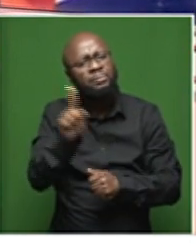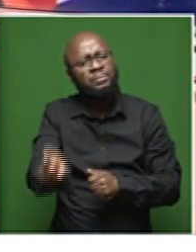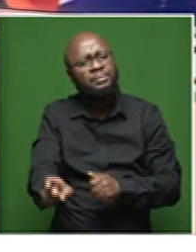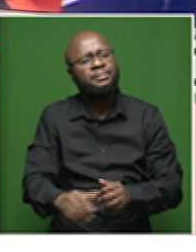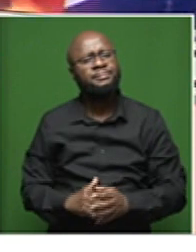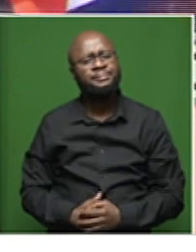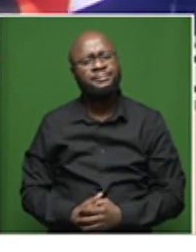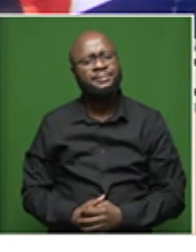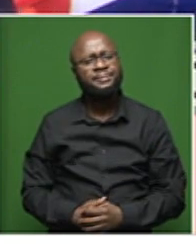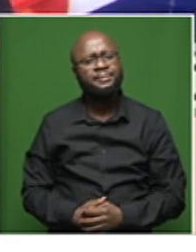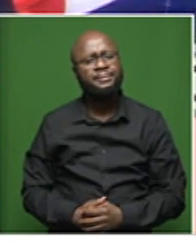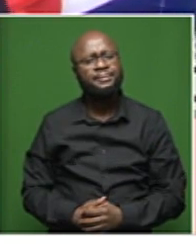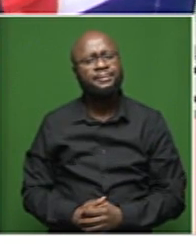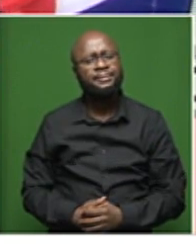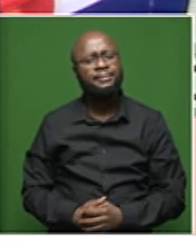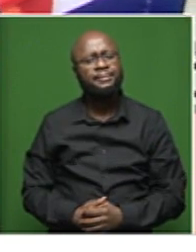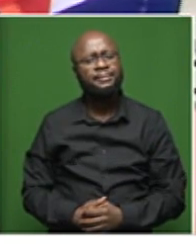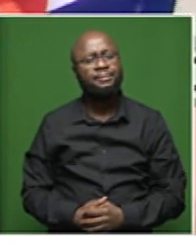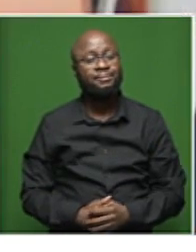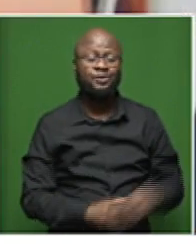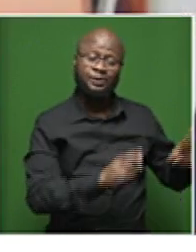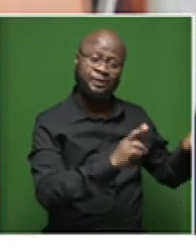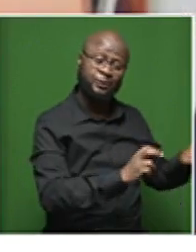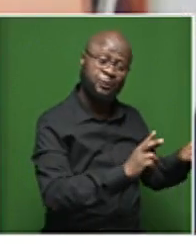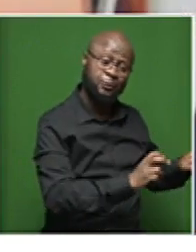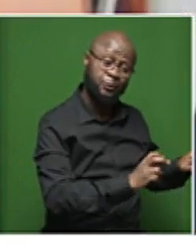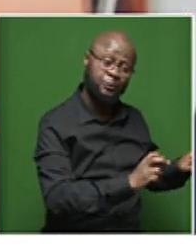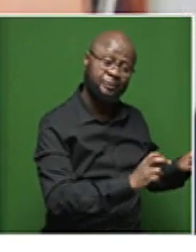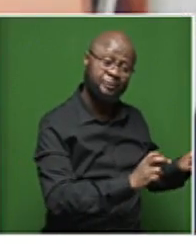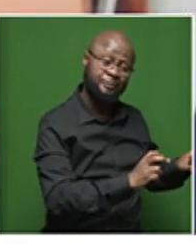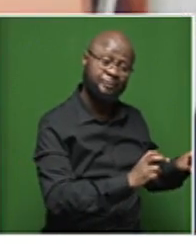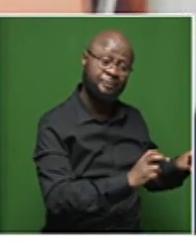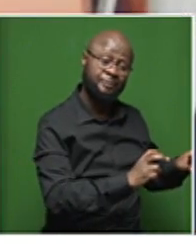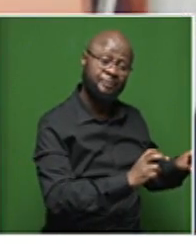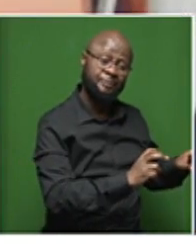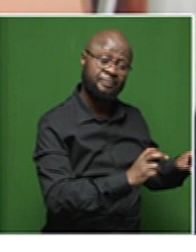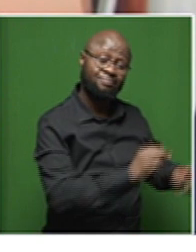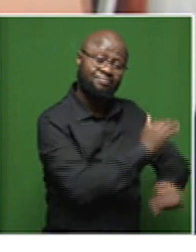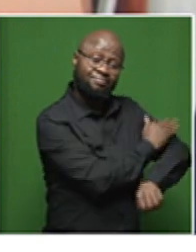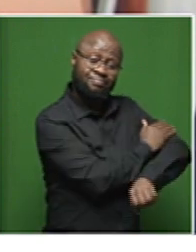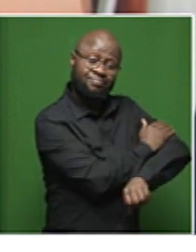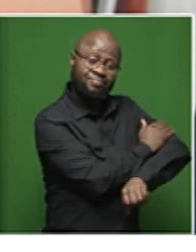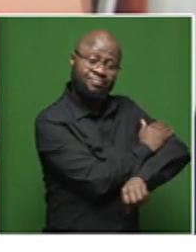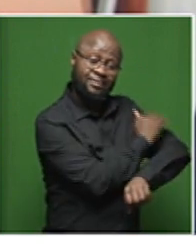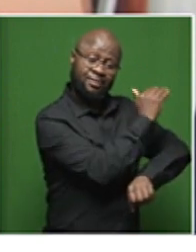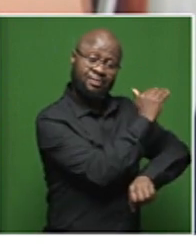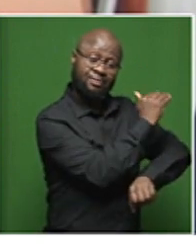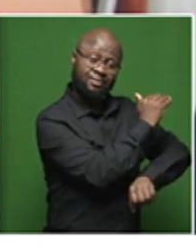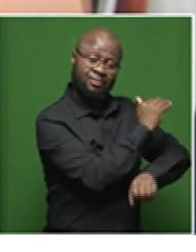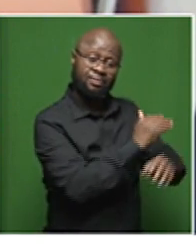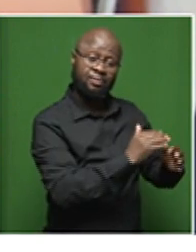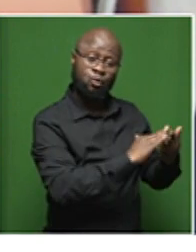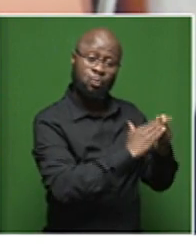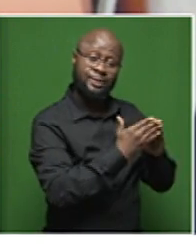So one of the issues is like now the World Hypertension Society and the South African Society, Hypertension Society have